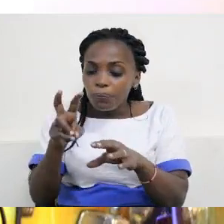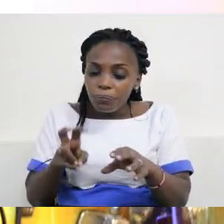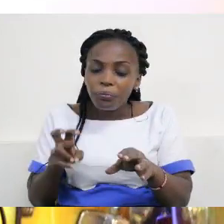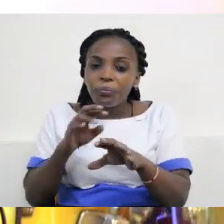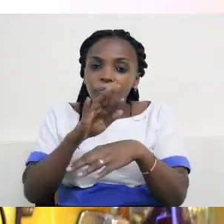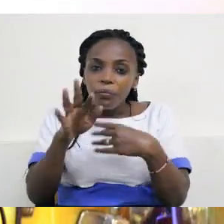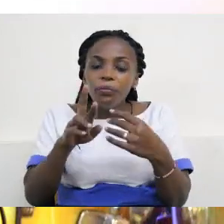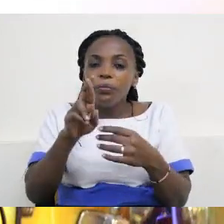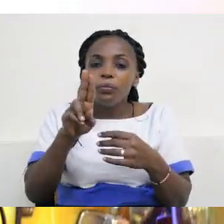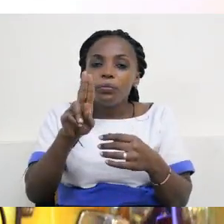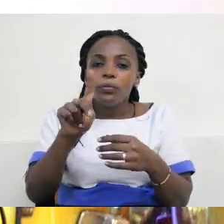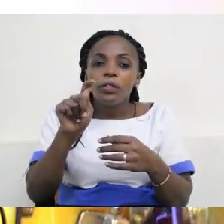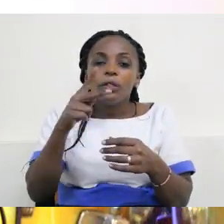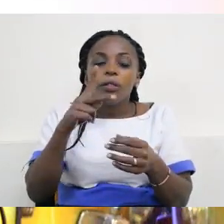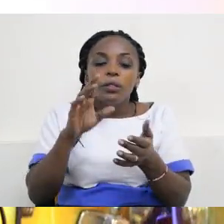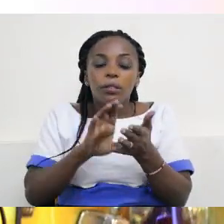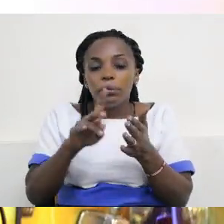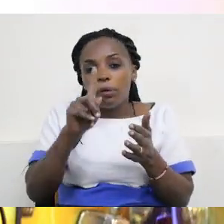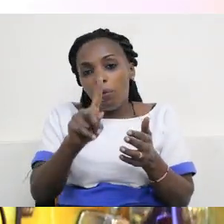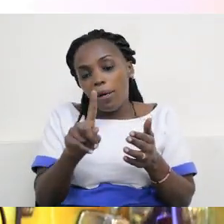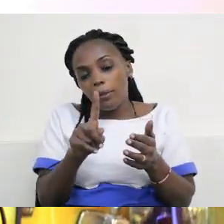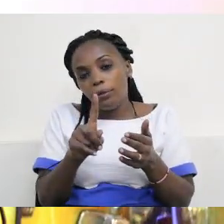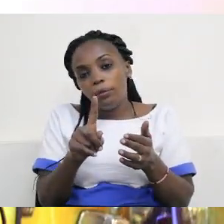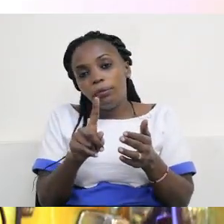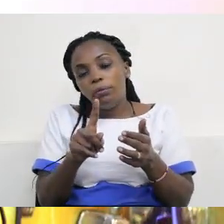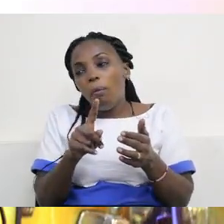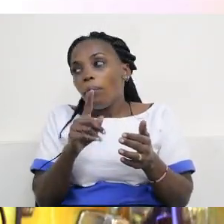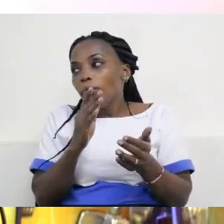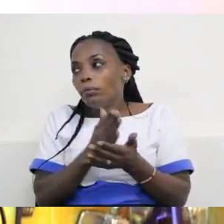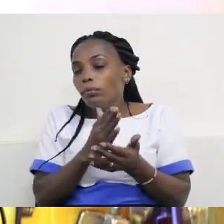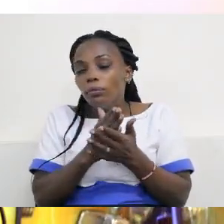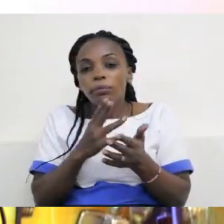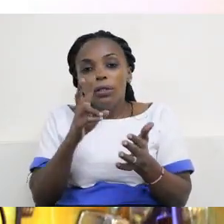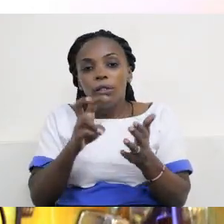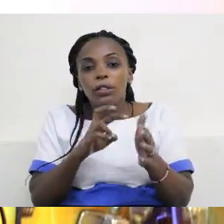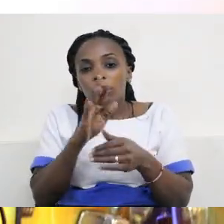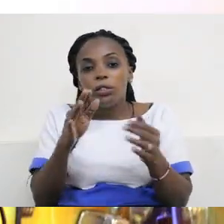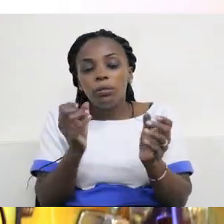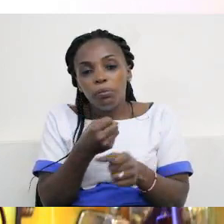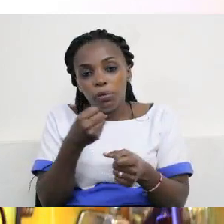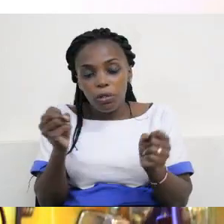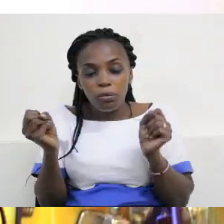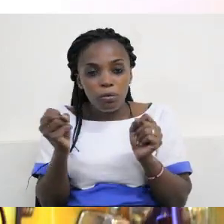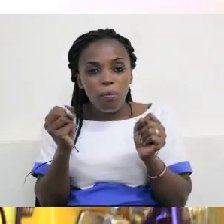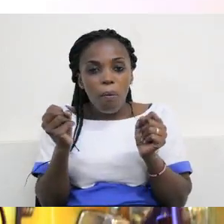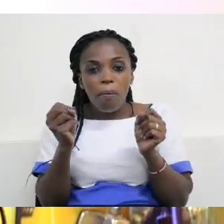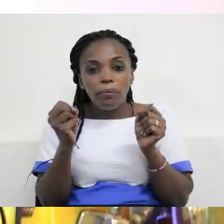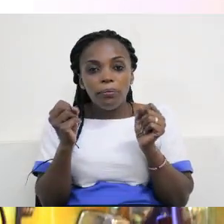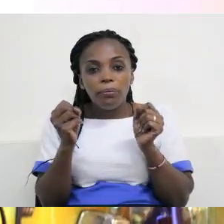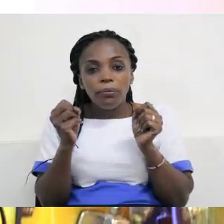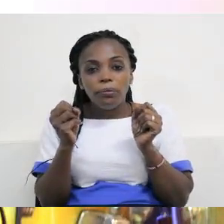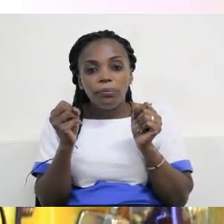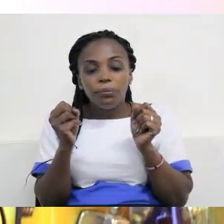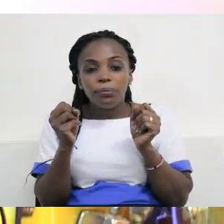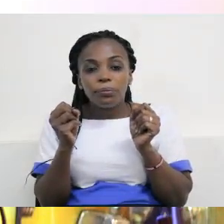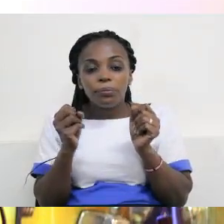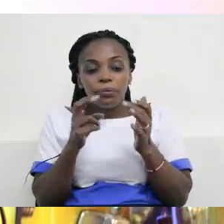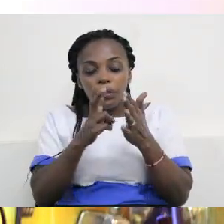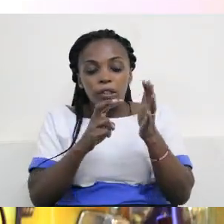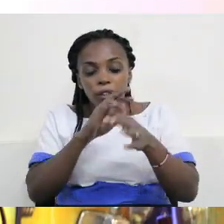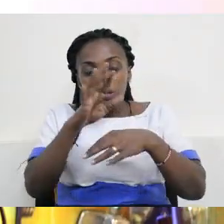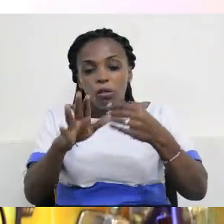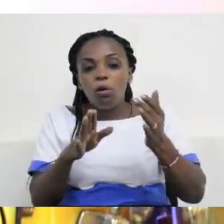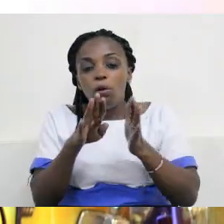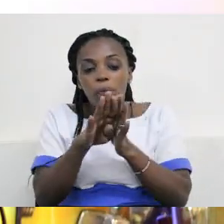whole of Ruth, chapter 1. In the interest of time, I will not be able to read the whole of Ruth, chapter 1. Read the whole